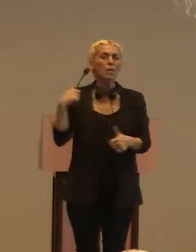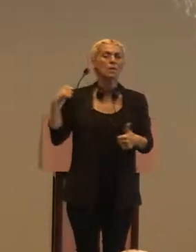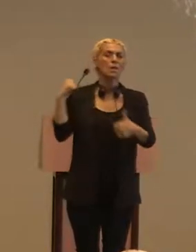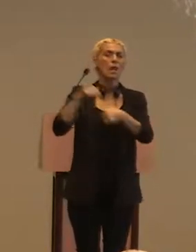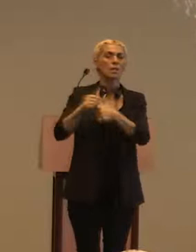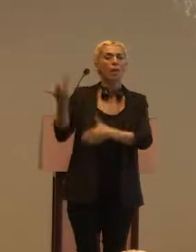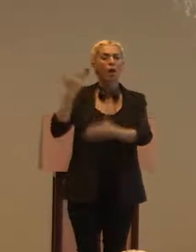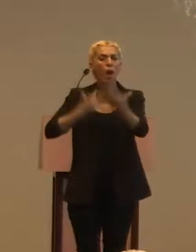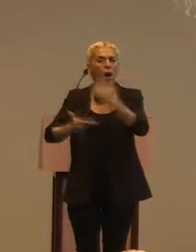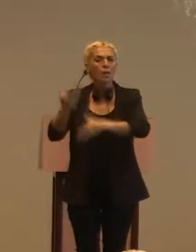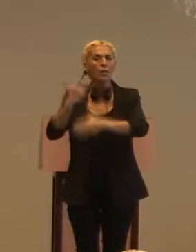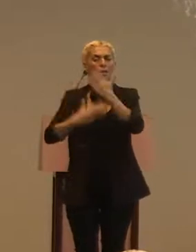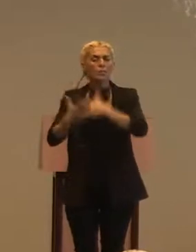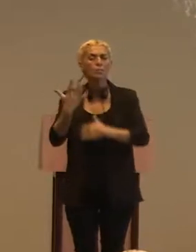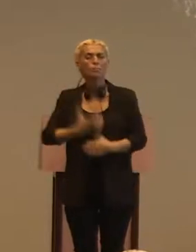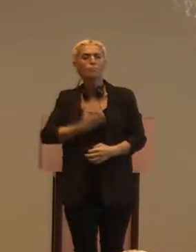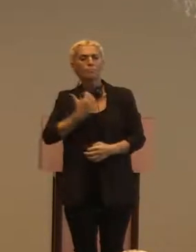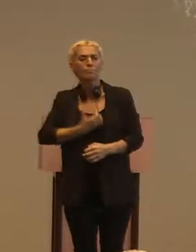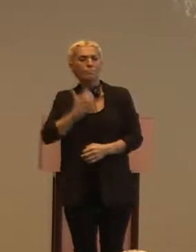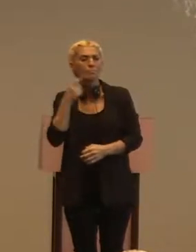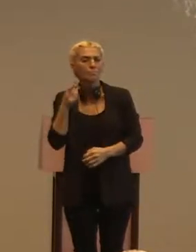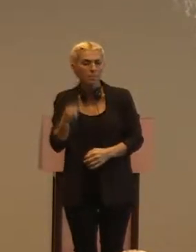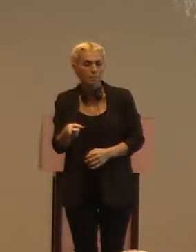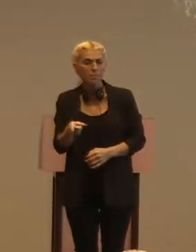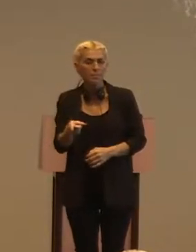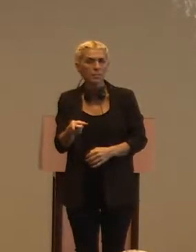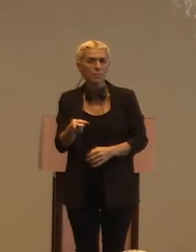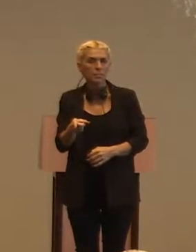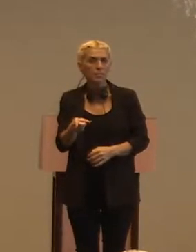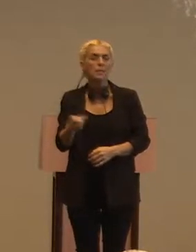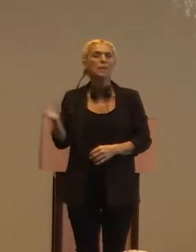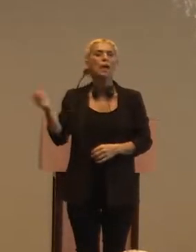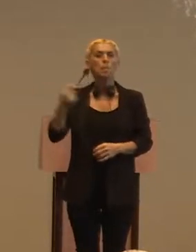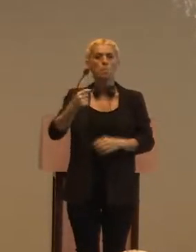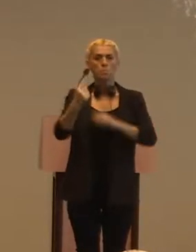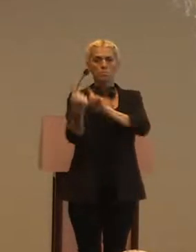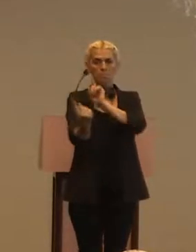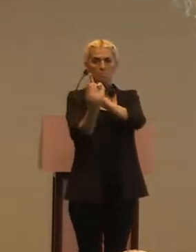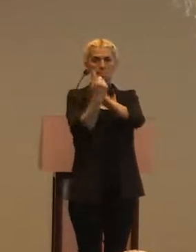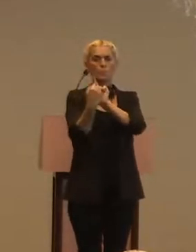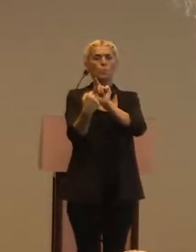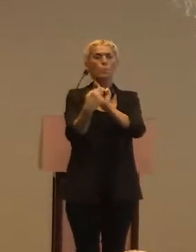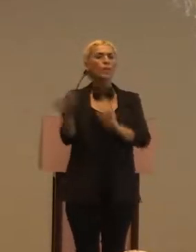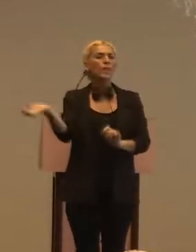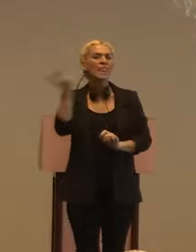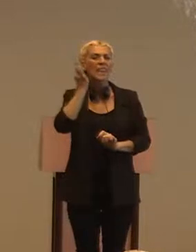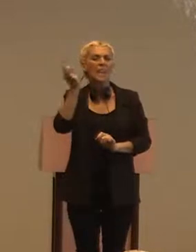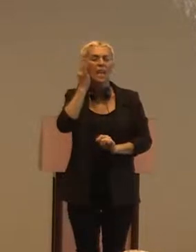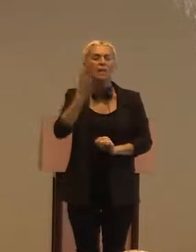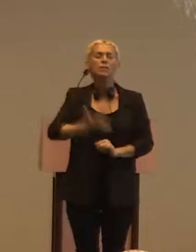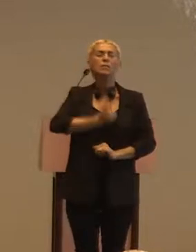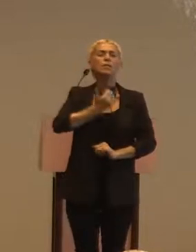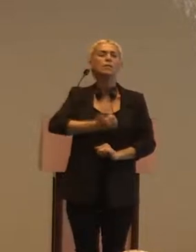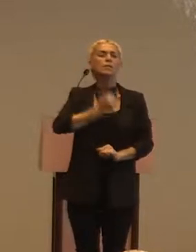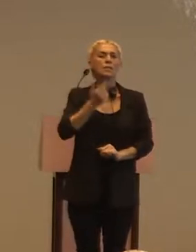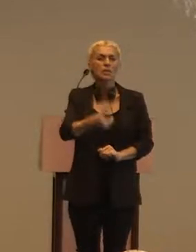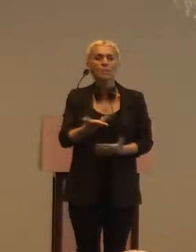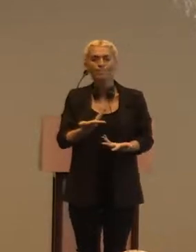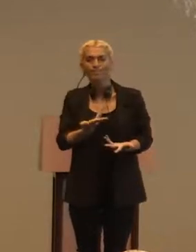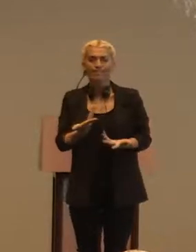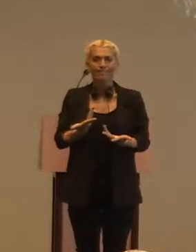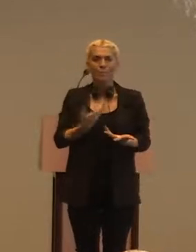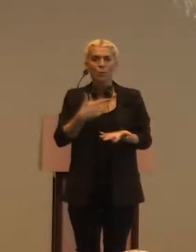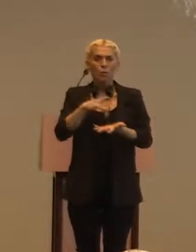fresh so retelling this was creating a problem and for the person who listened it was also